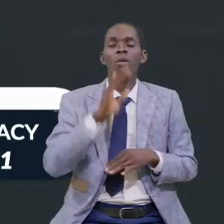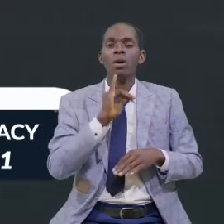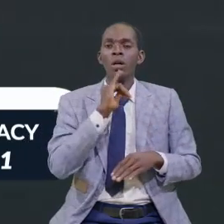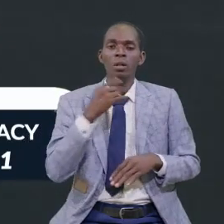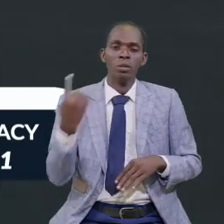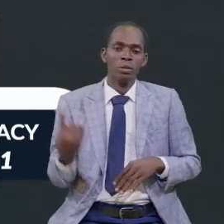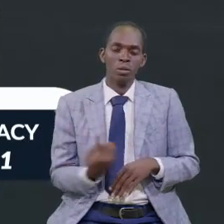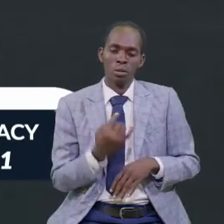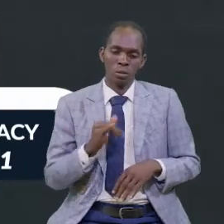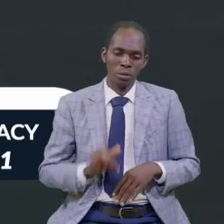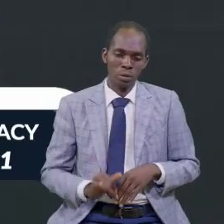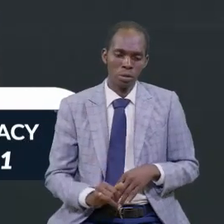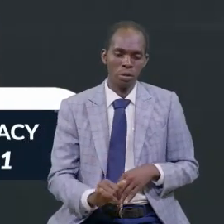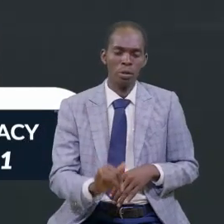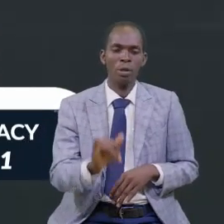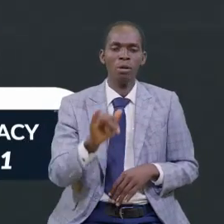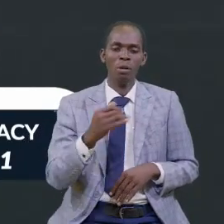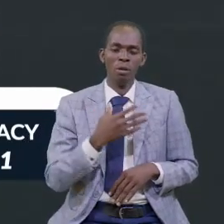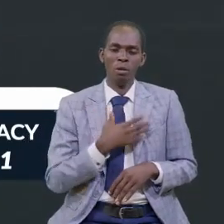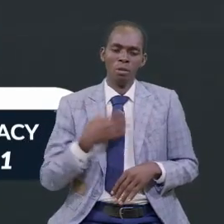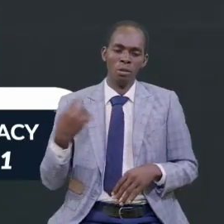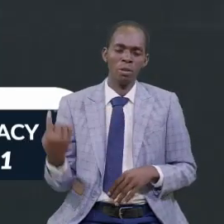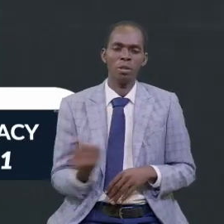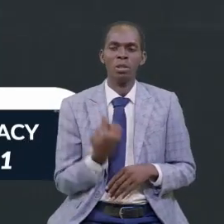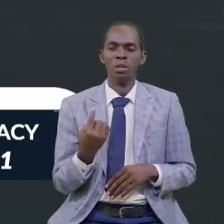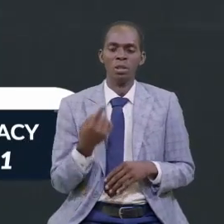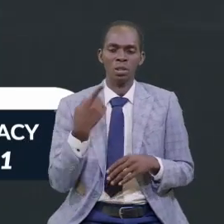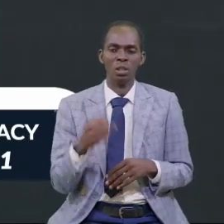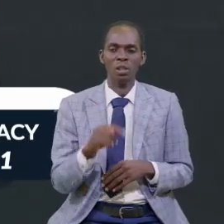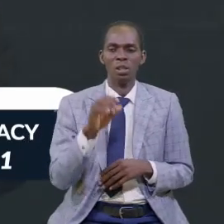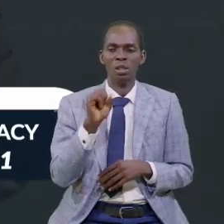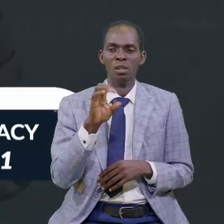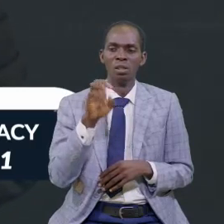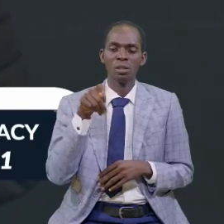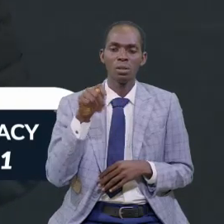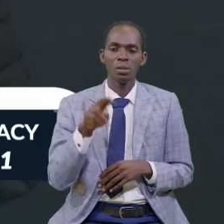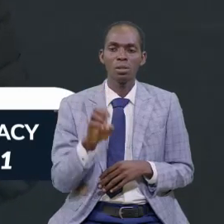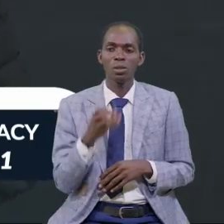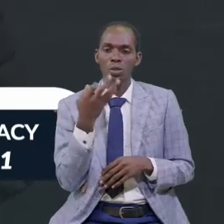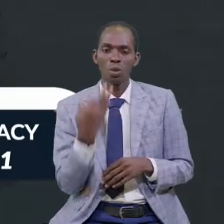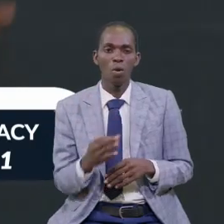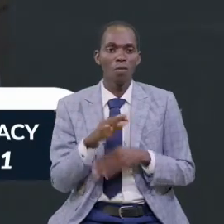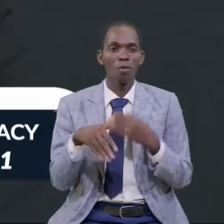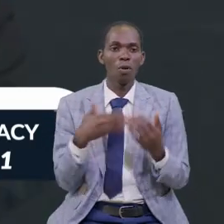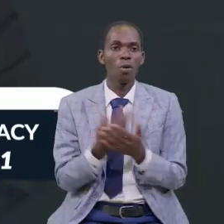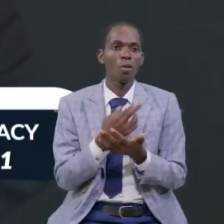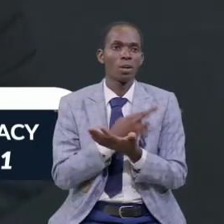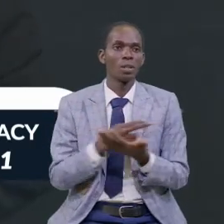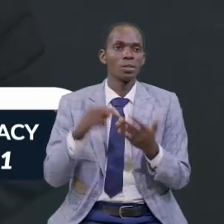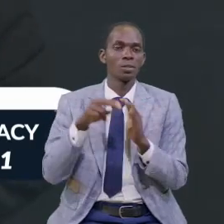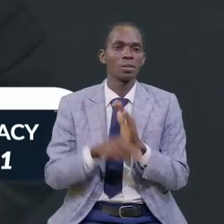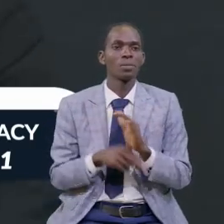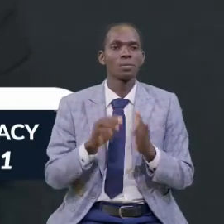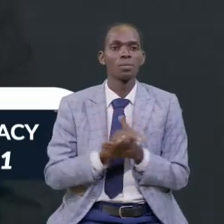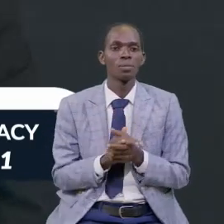scepter of righteousness is the scepter of thy kingdom. That's talking